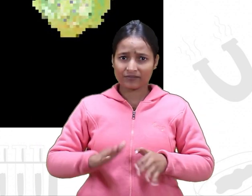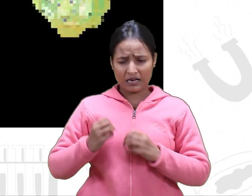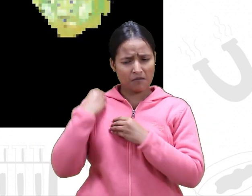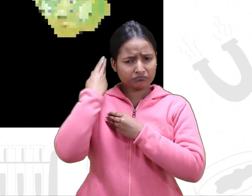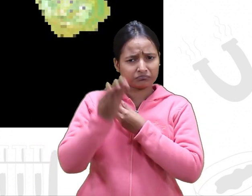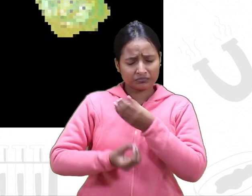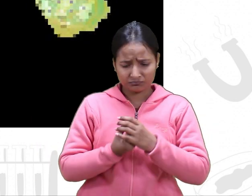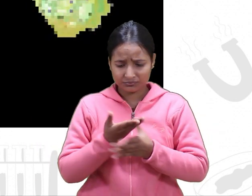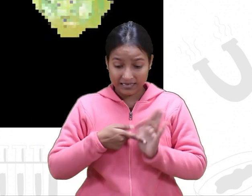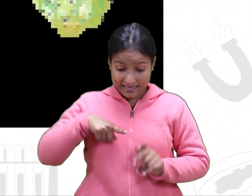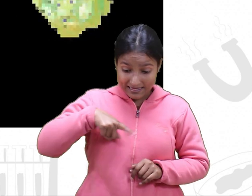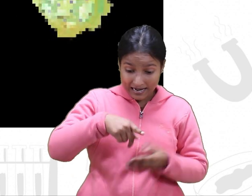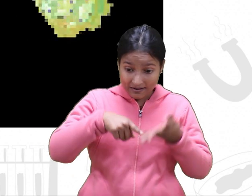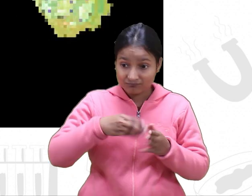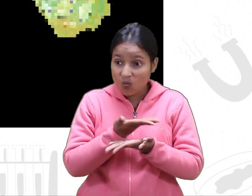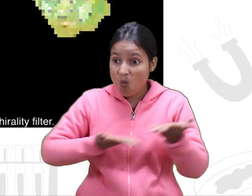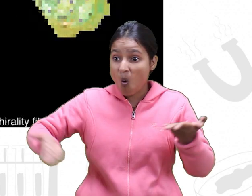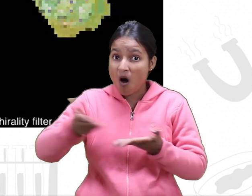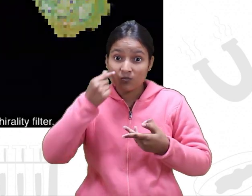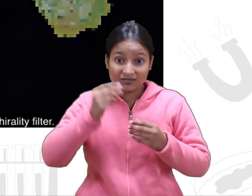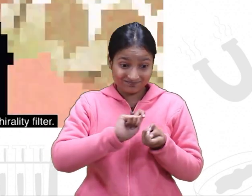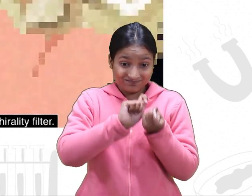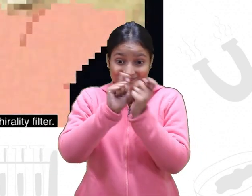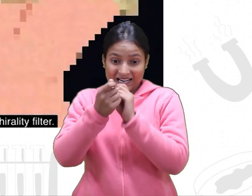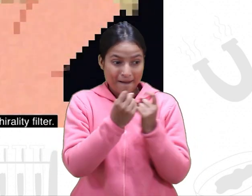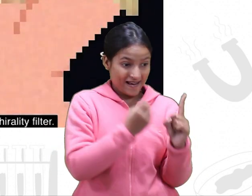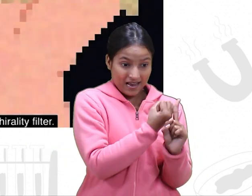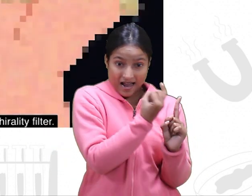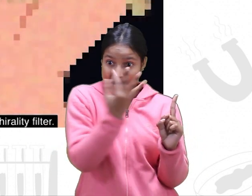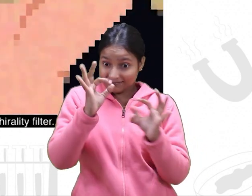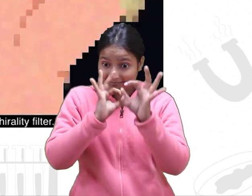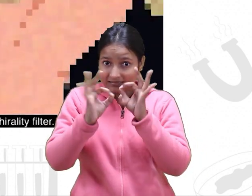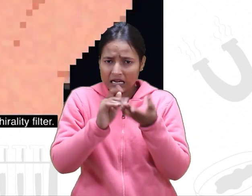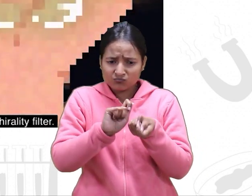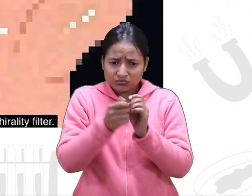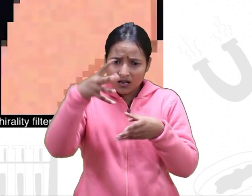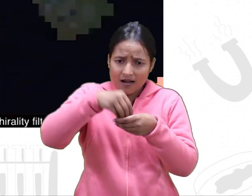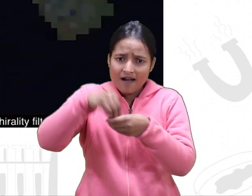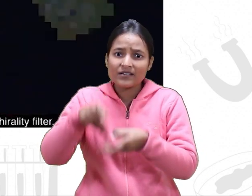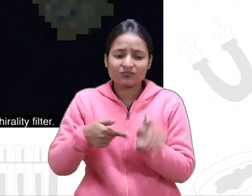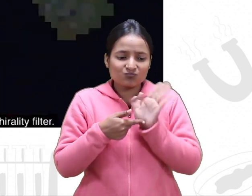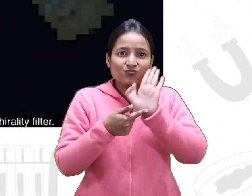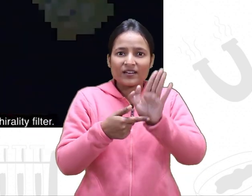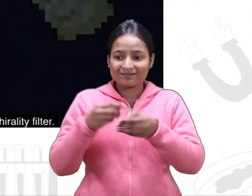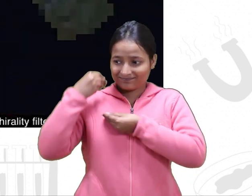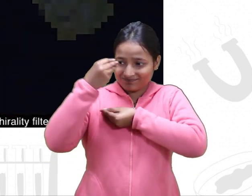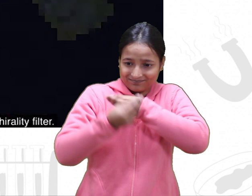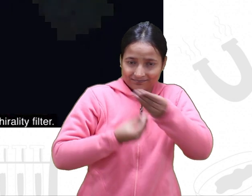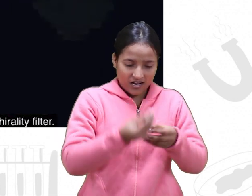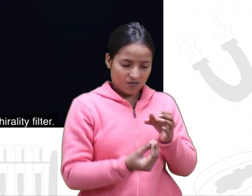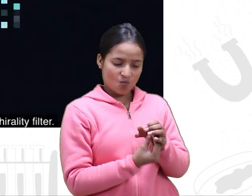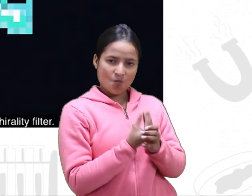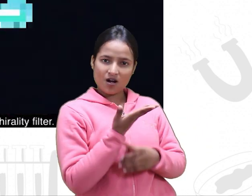that, starting from early unicellular life, DTD has worked with cells' tRNA to reject D amino acids when